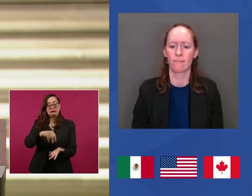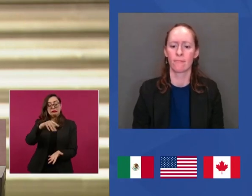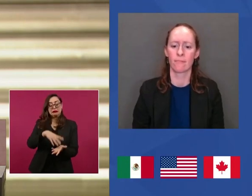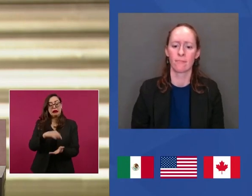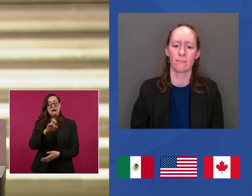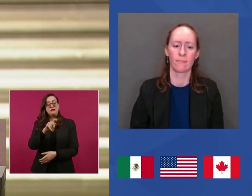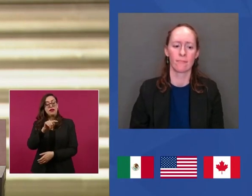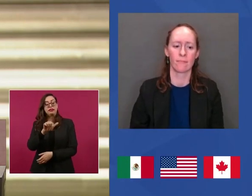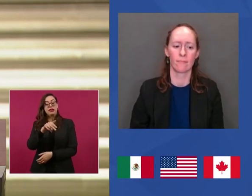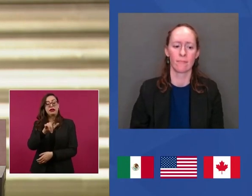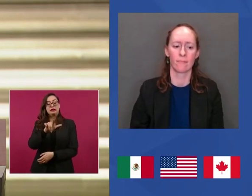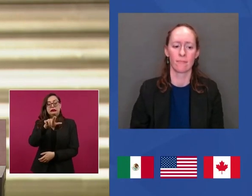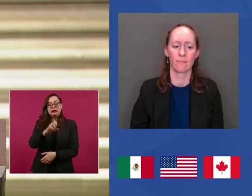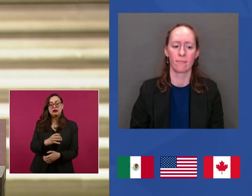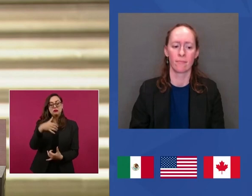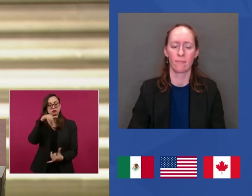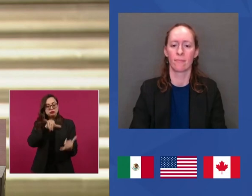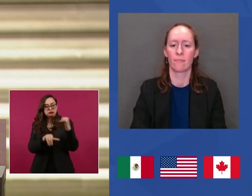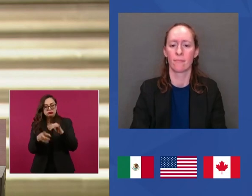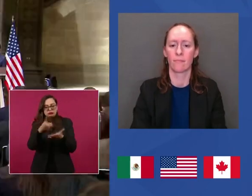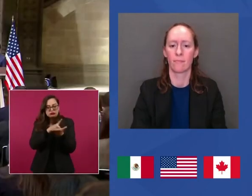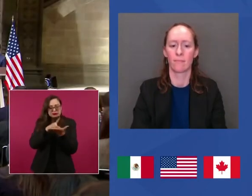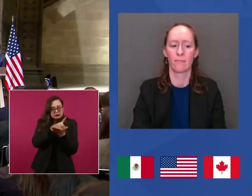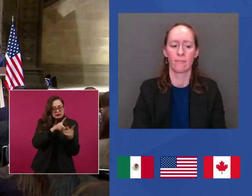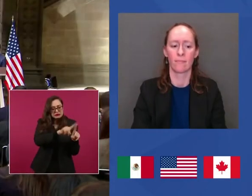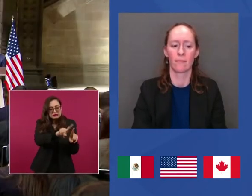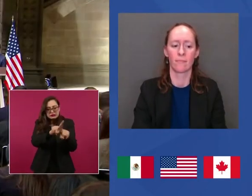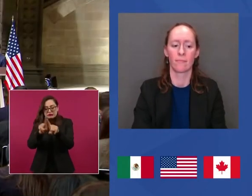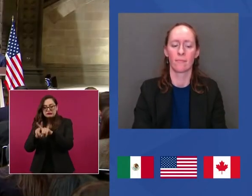fentanyl and those chemicals, and